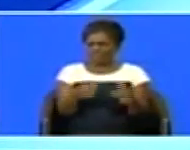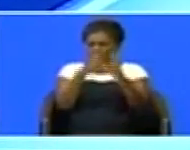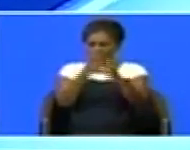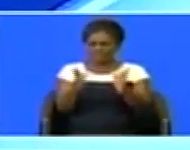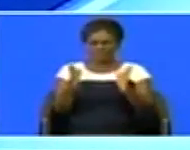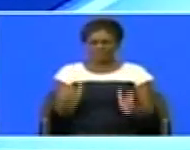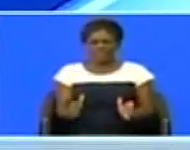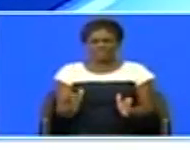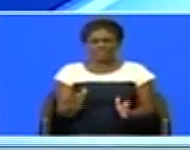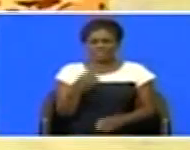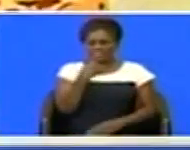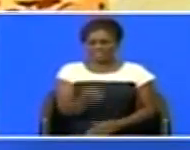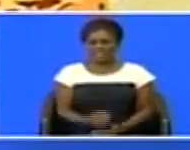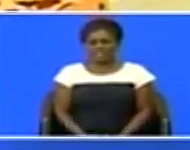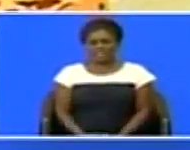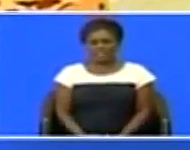reports.